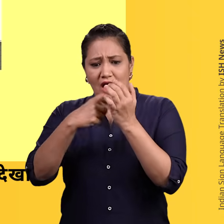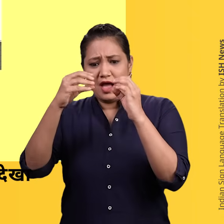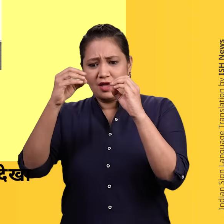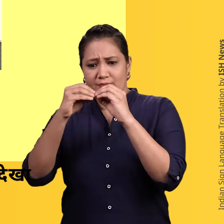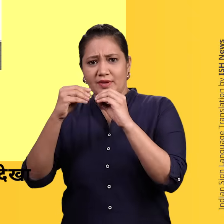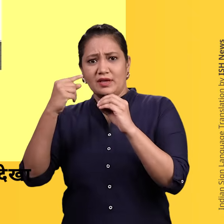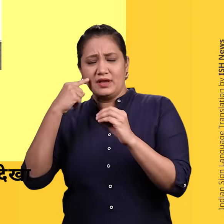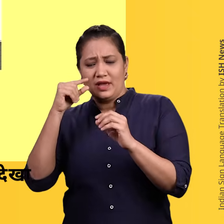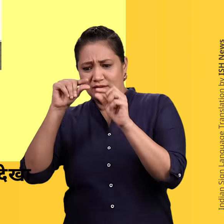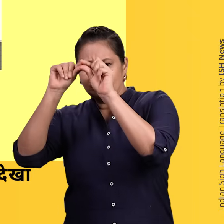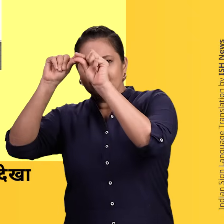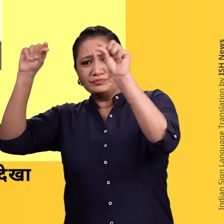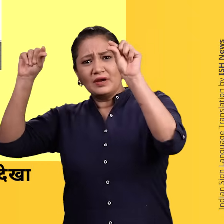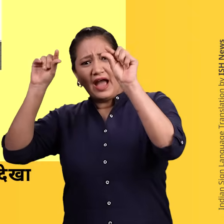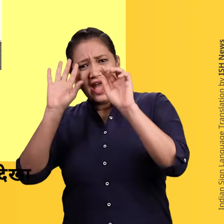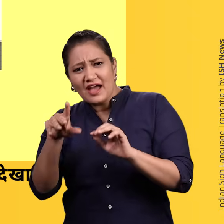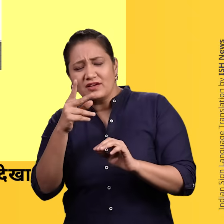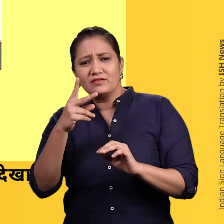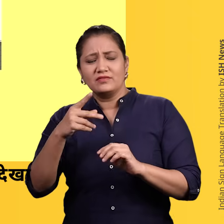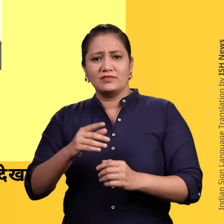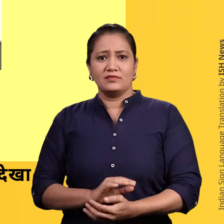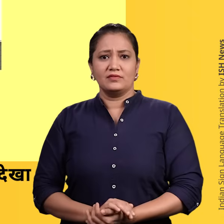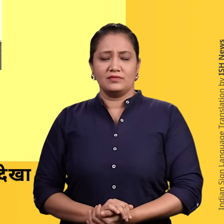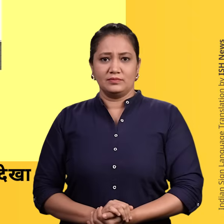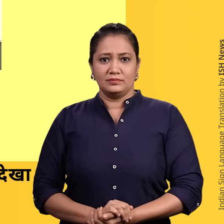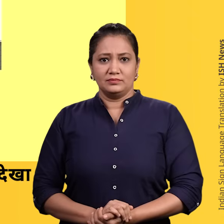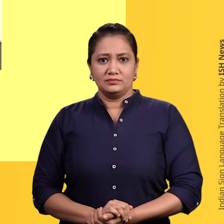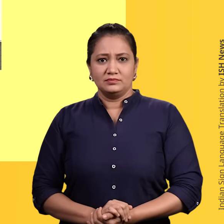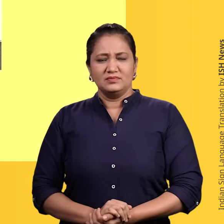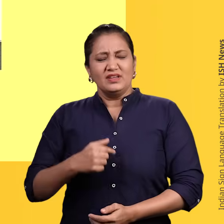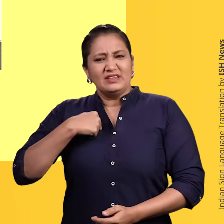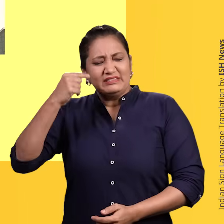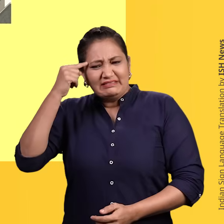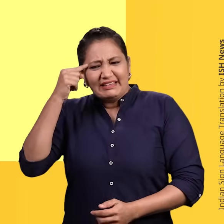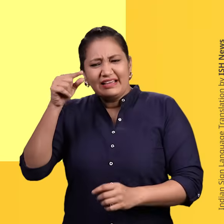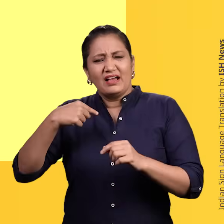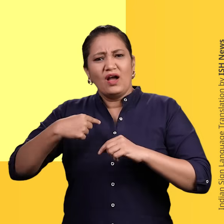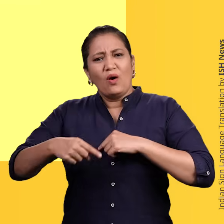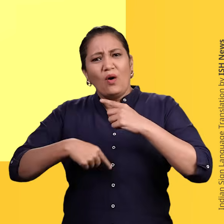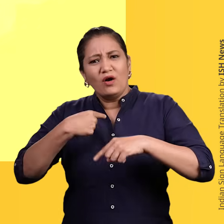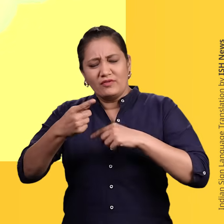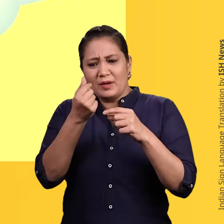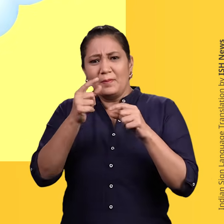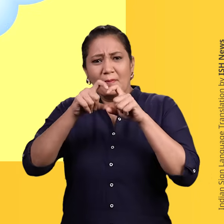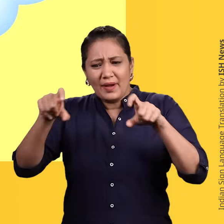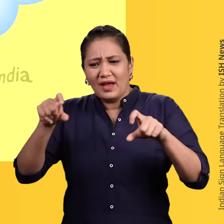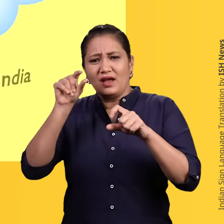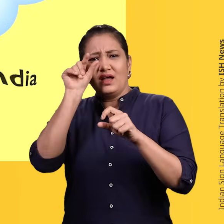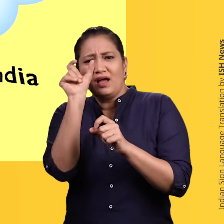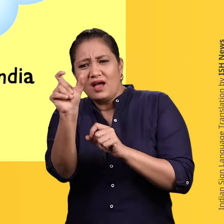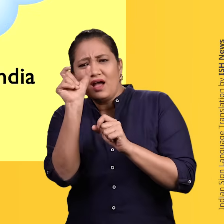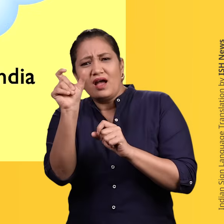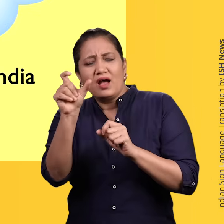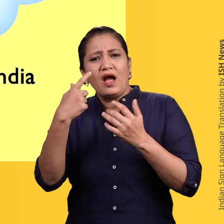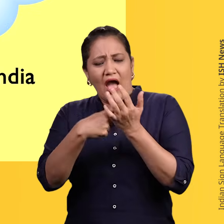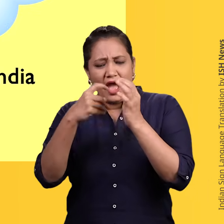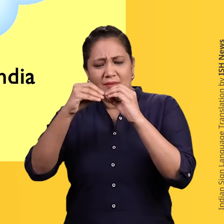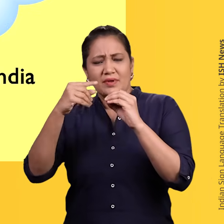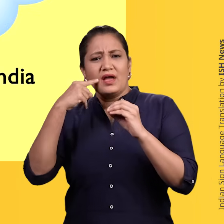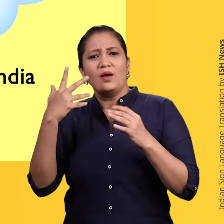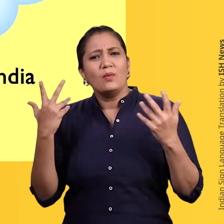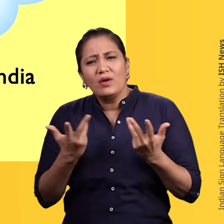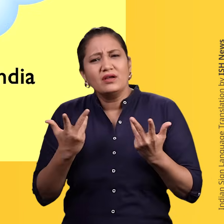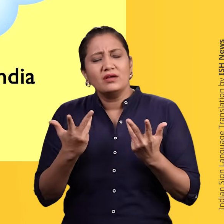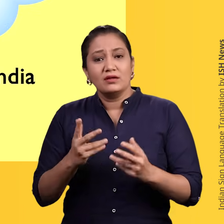noticed the word Reserve Bank of India written on the top? Have you wondered why the Reserve Bank of India